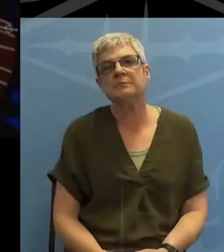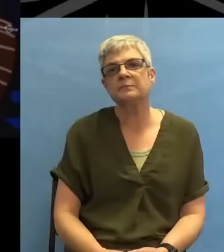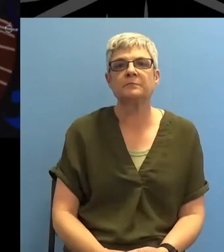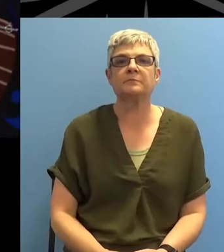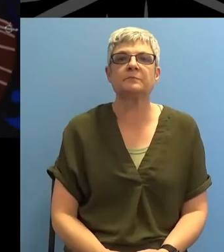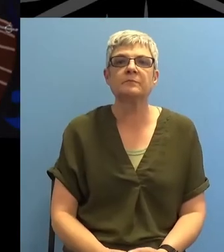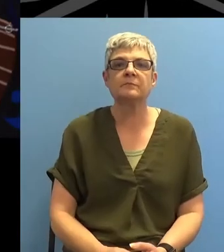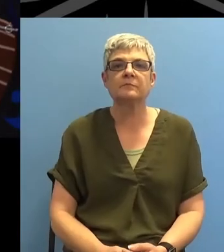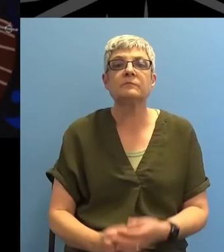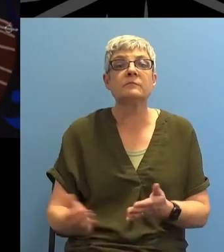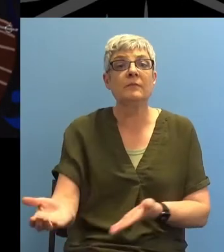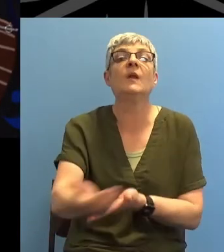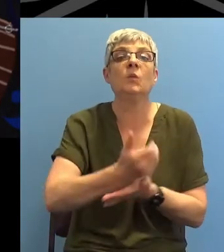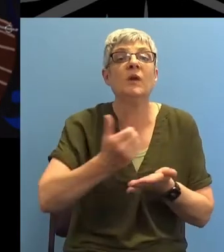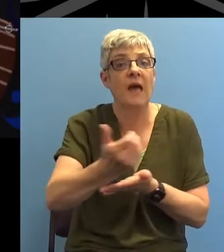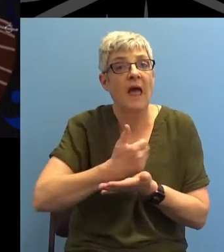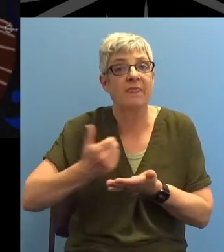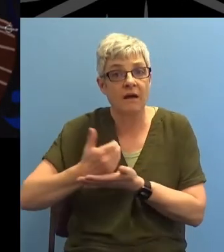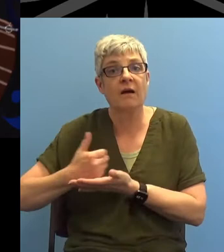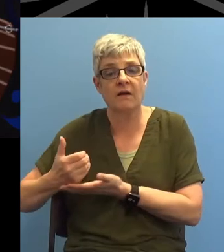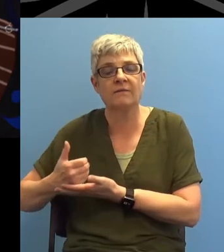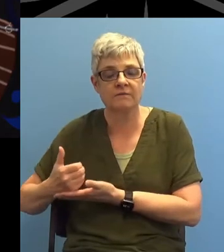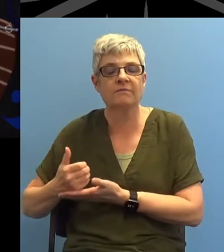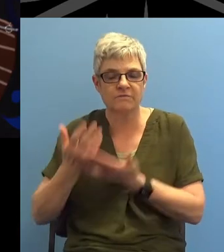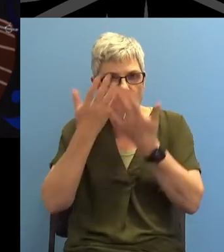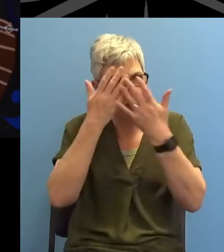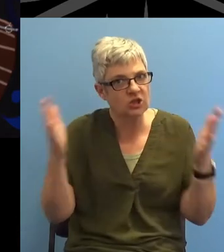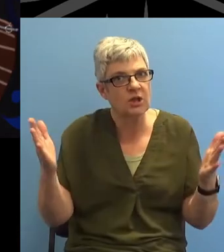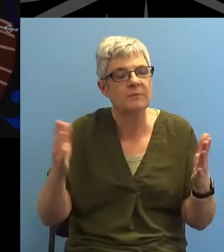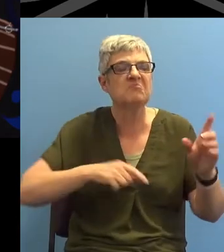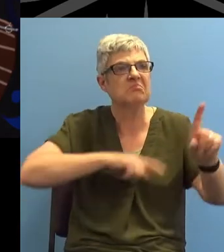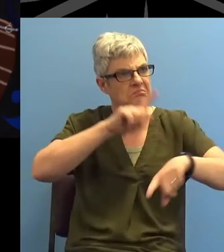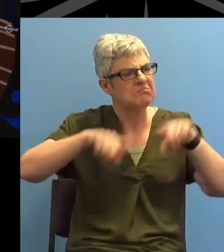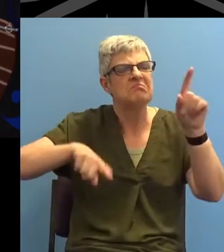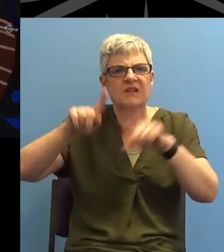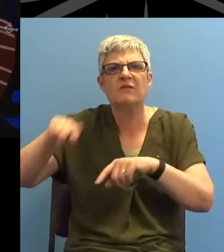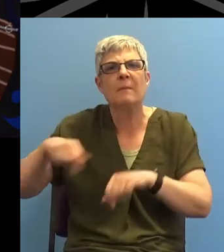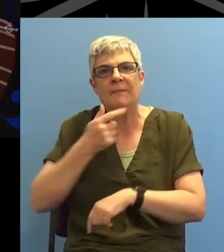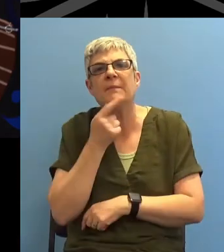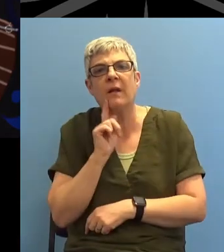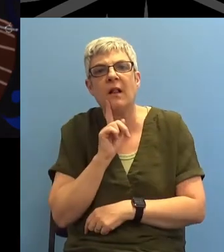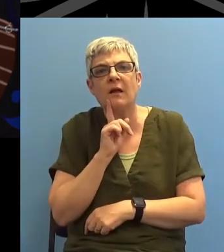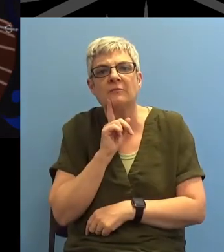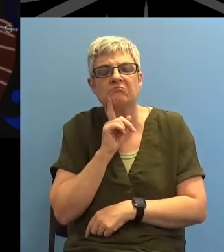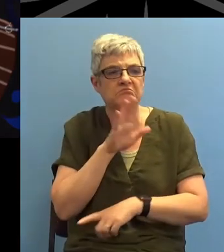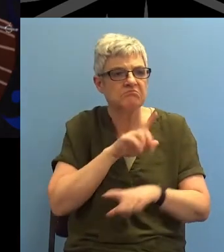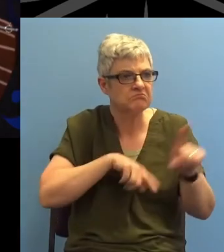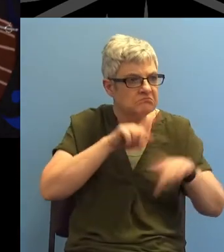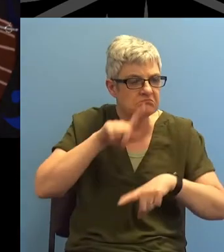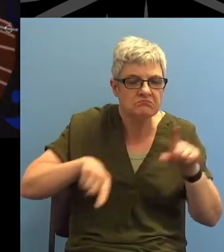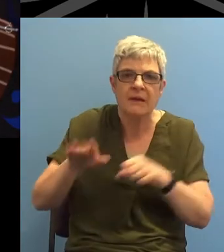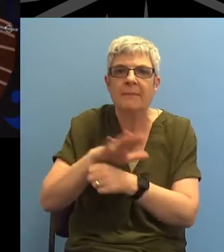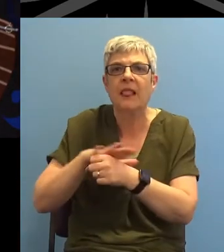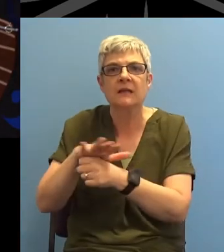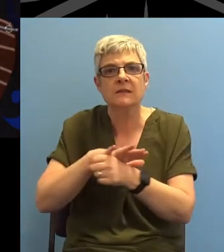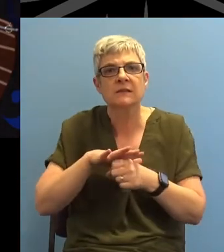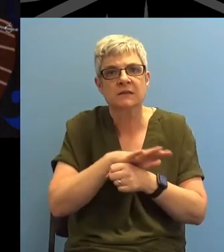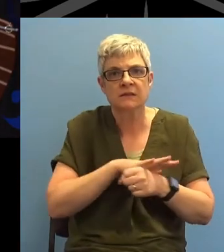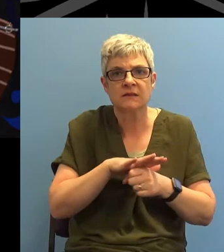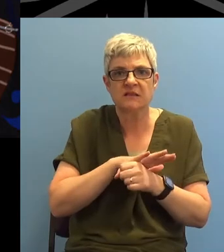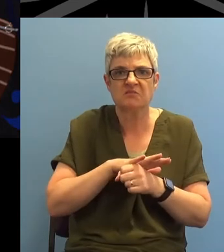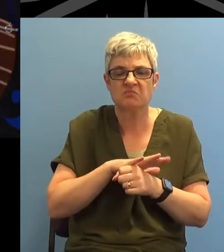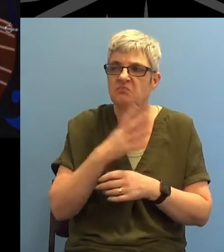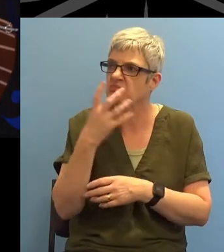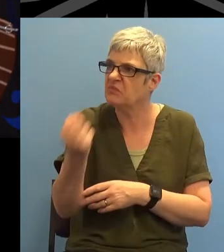As we gather for worship today, we are different people and we're all in different places. We bring